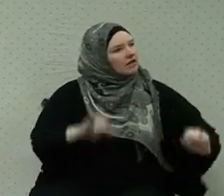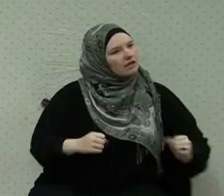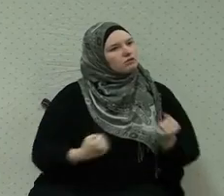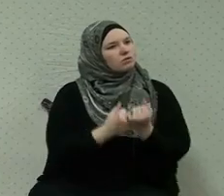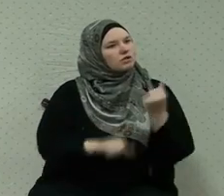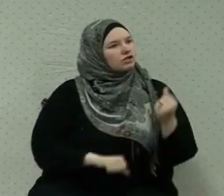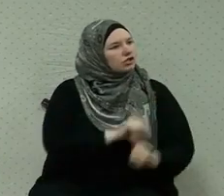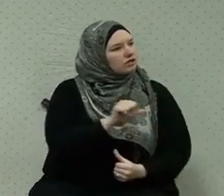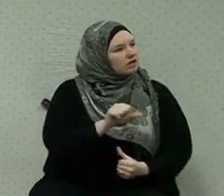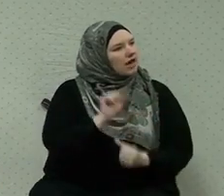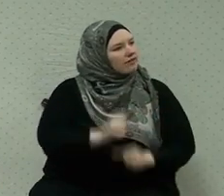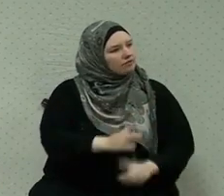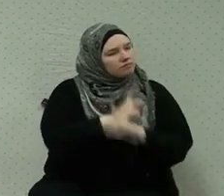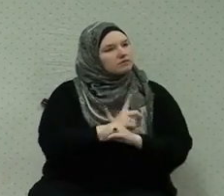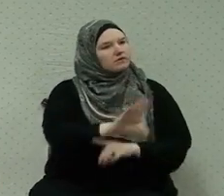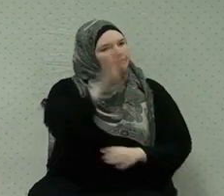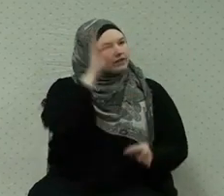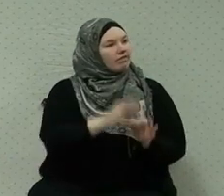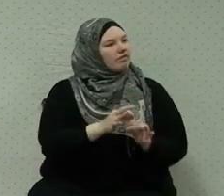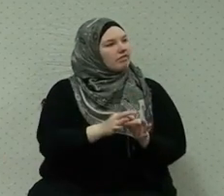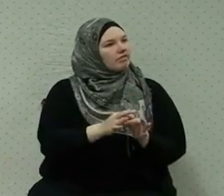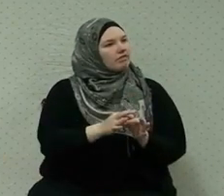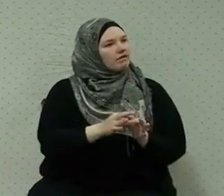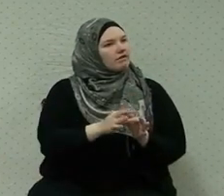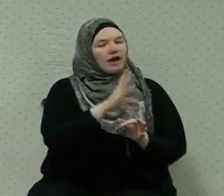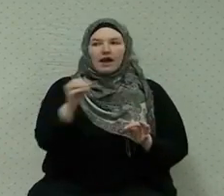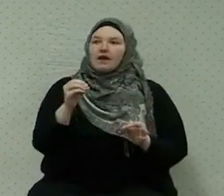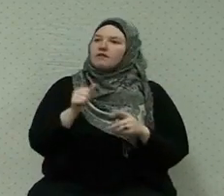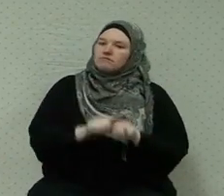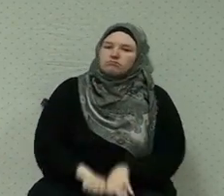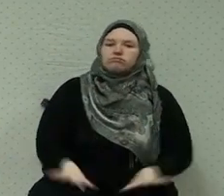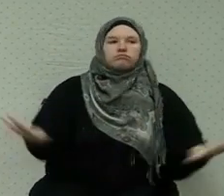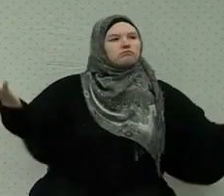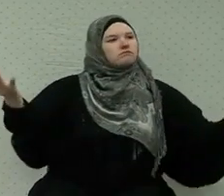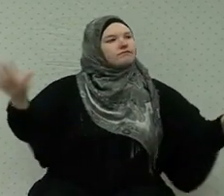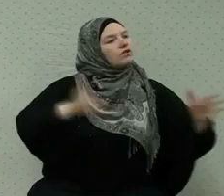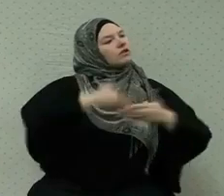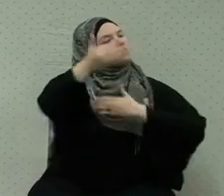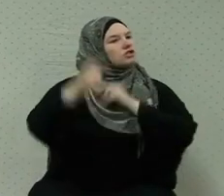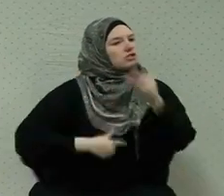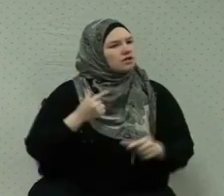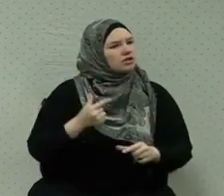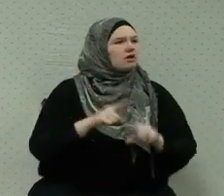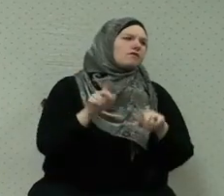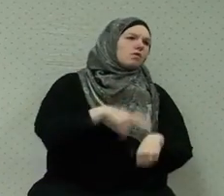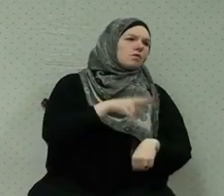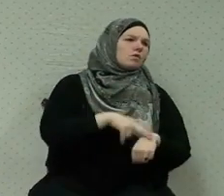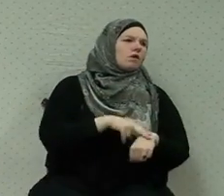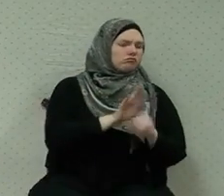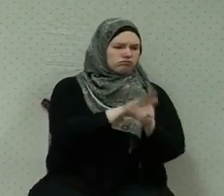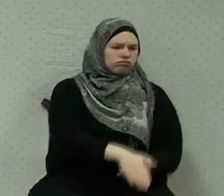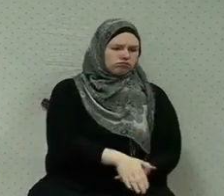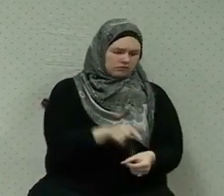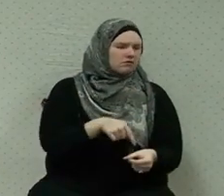and they could protect their faith and deliver it for the next generation. Of course, oppression has